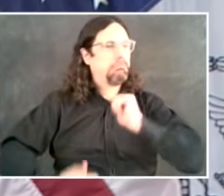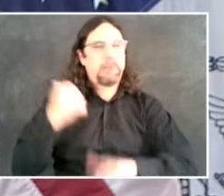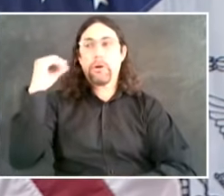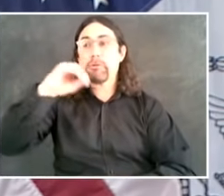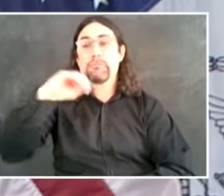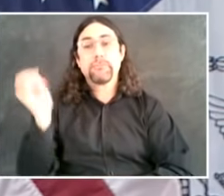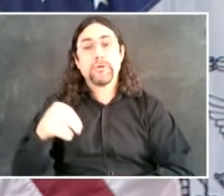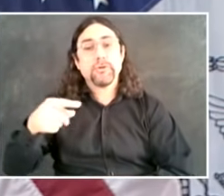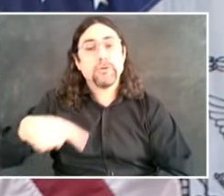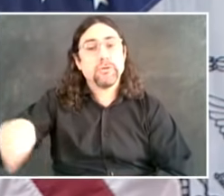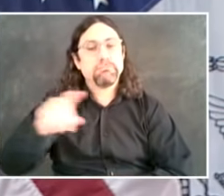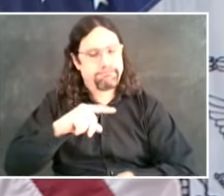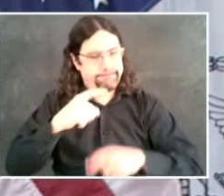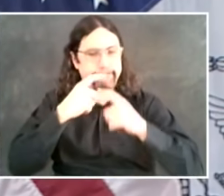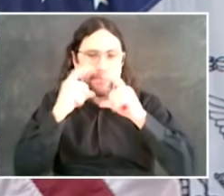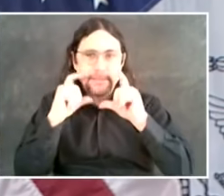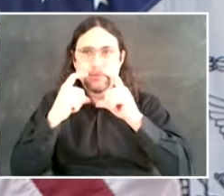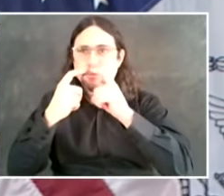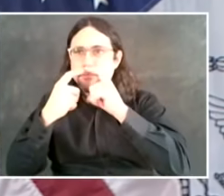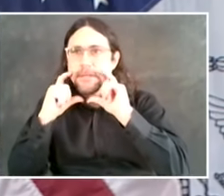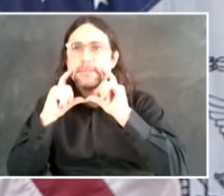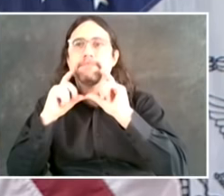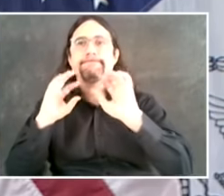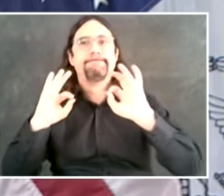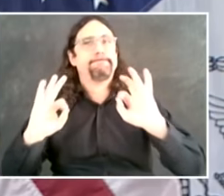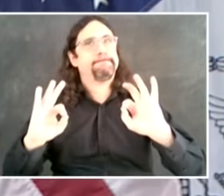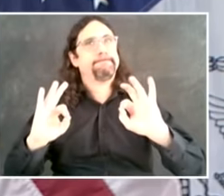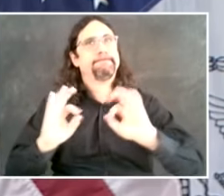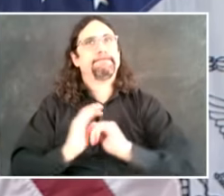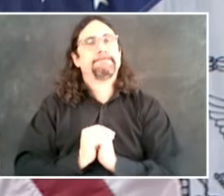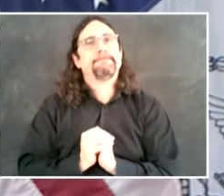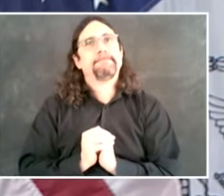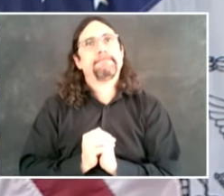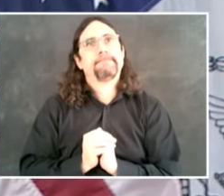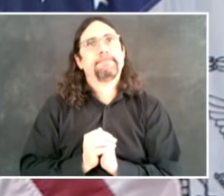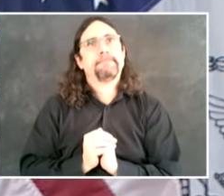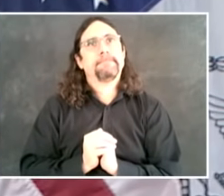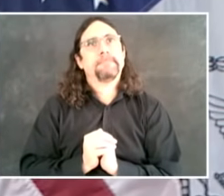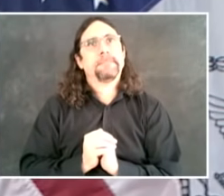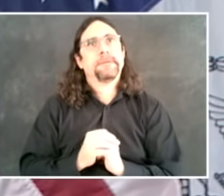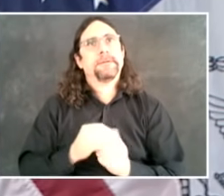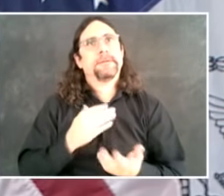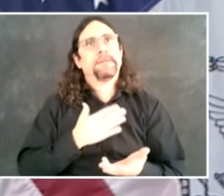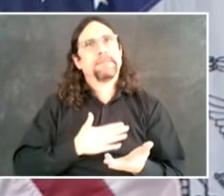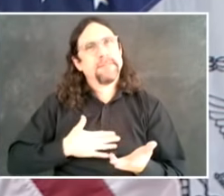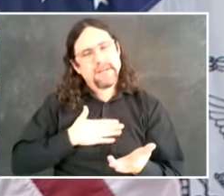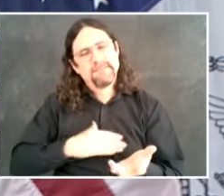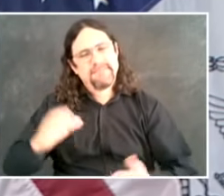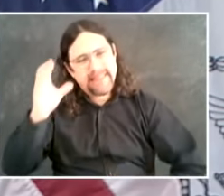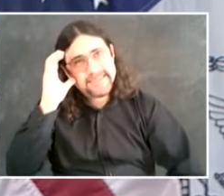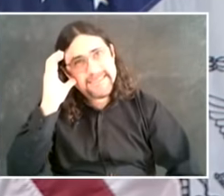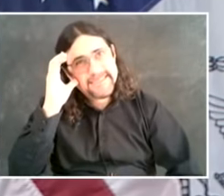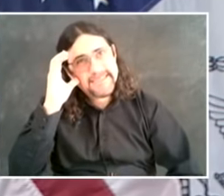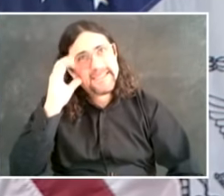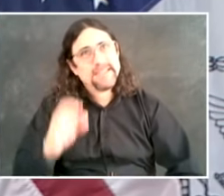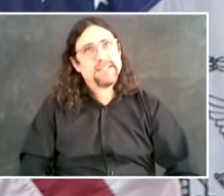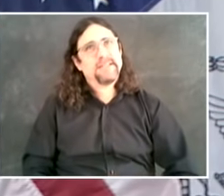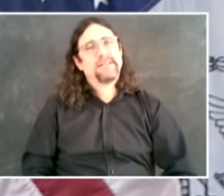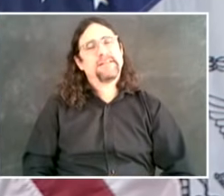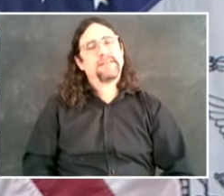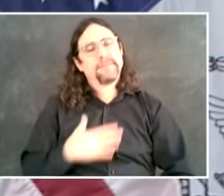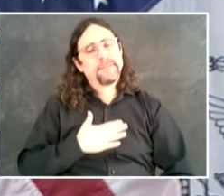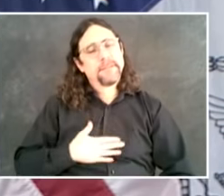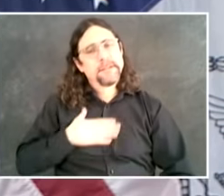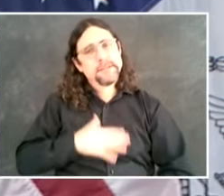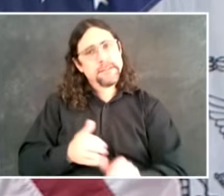We need people to stick with it. We need anyone who hasn't gotten the memo to get the memo, because that's the only way we're going to get through this. But